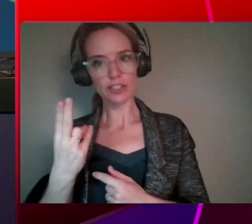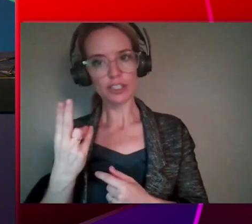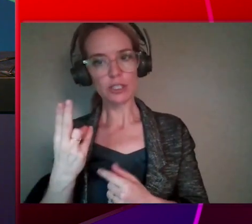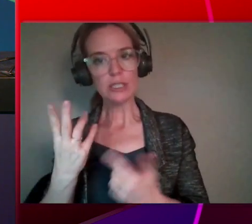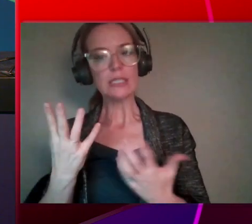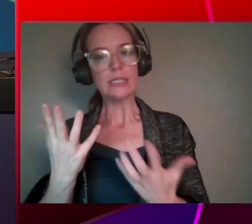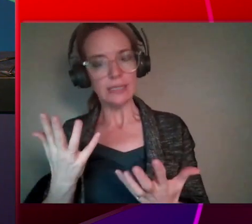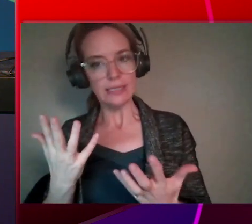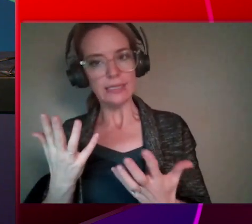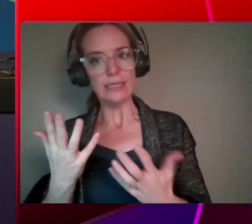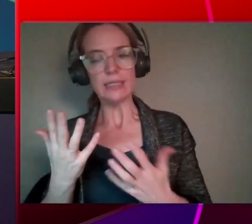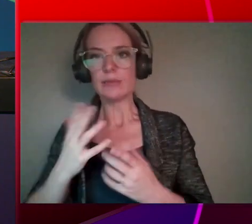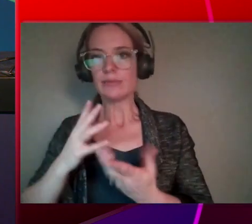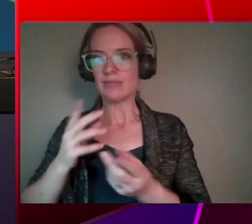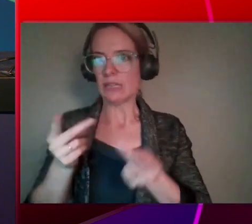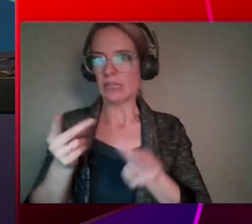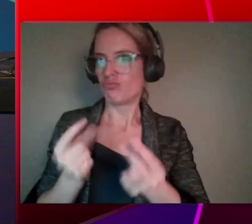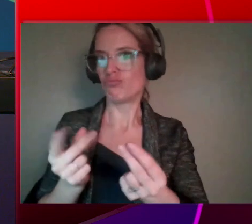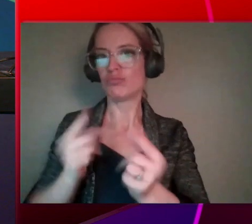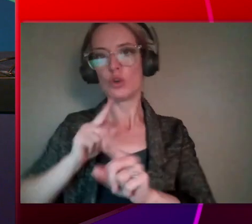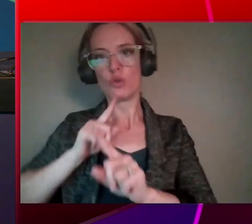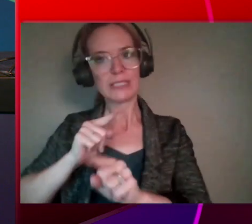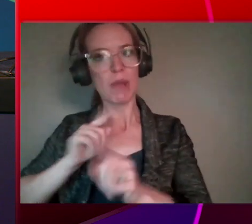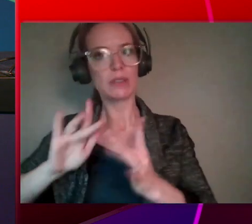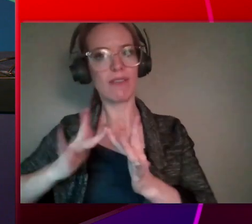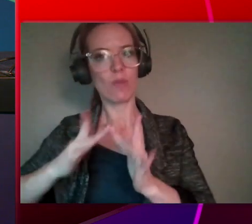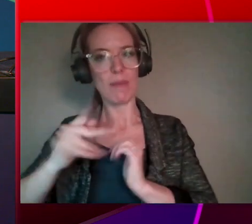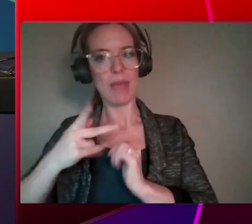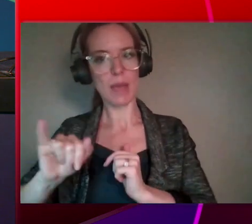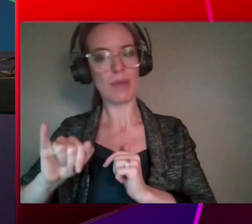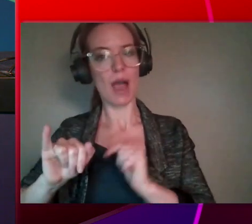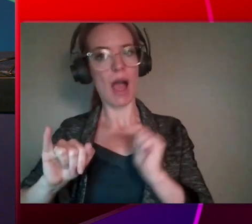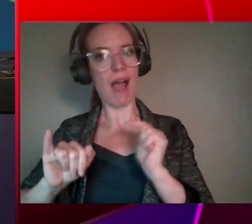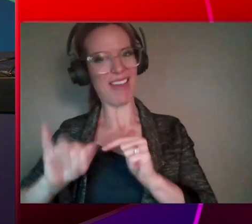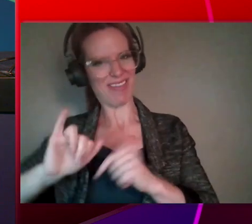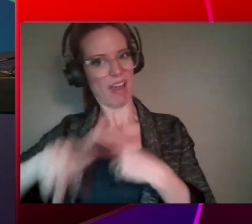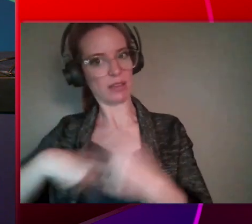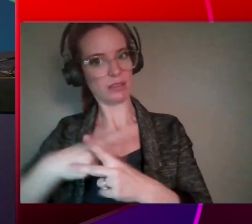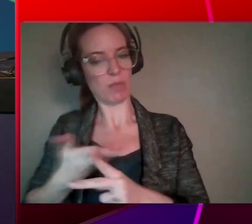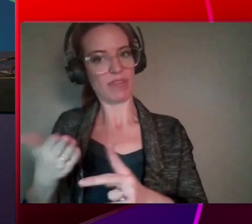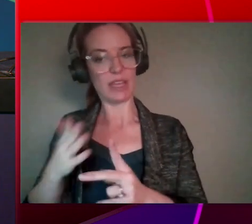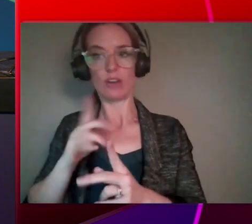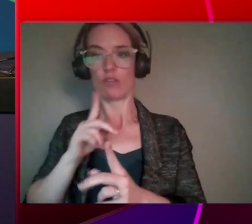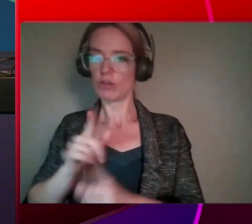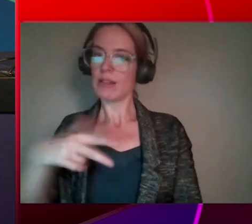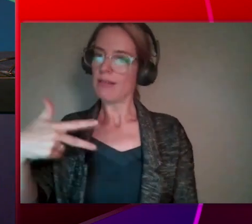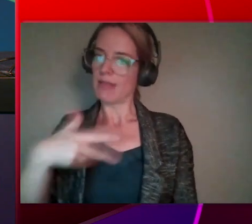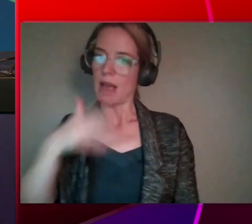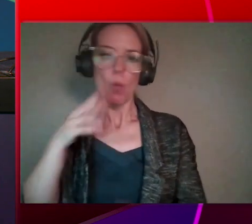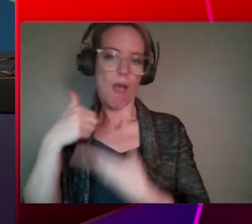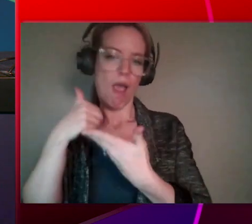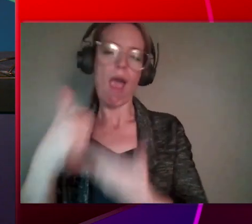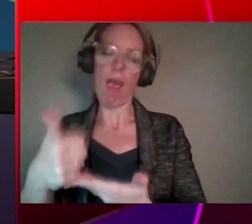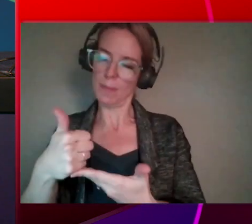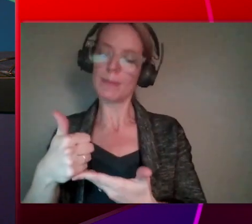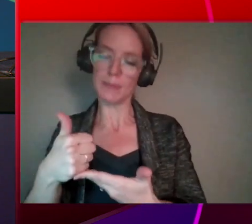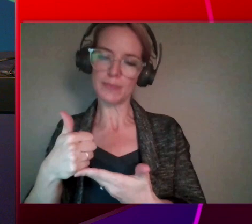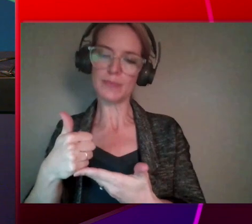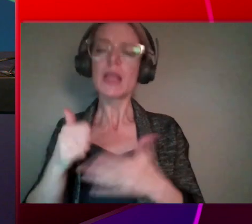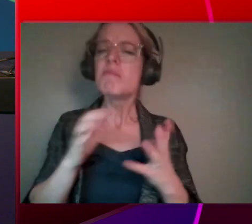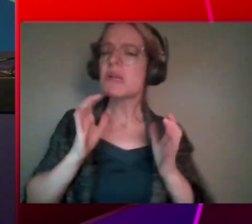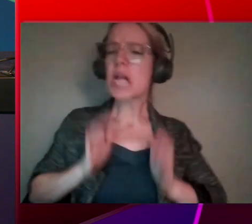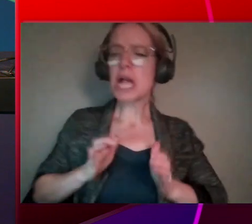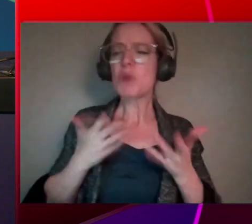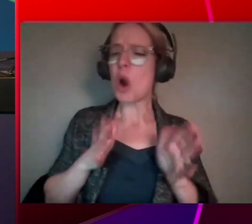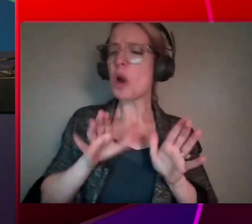that nature, we think this is really going to open Lambda up. Customers are doing that on Lambda already, but we think it's really going to open